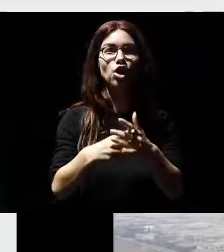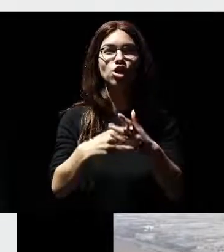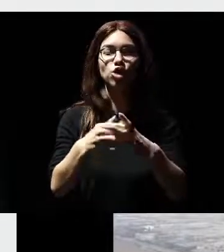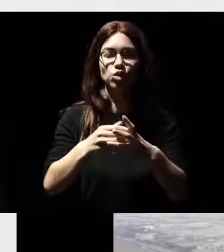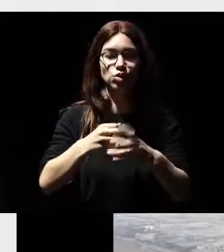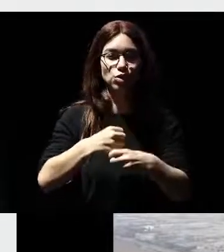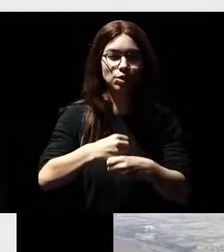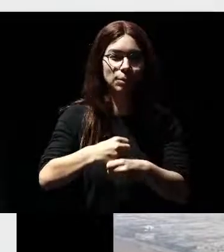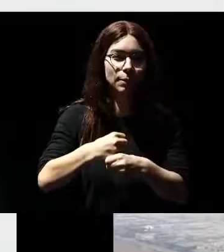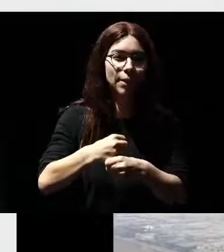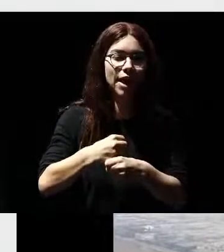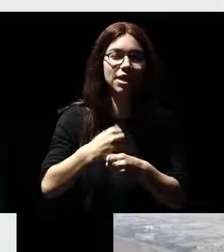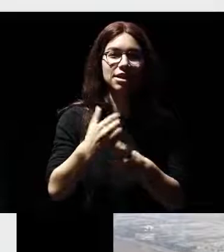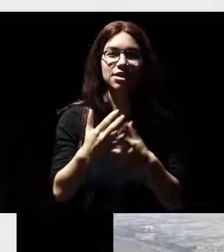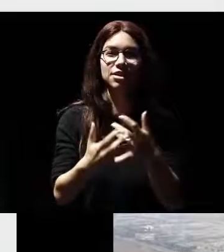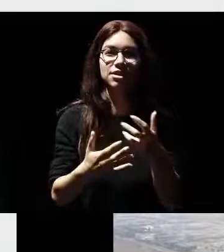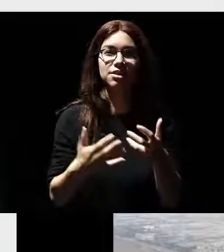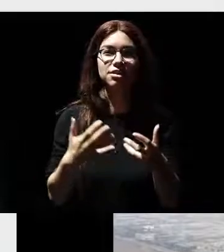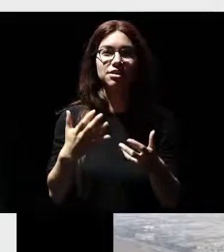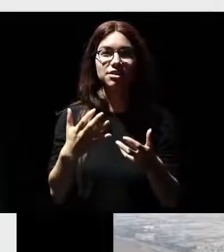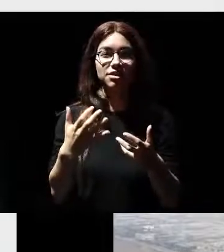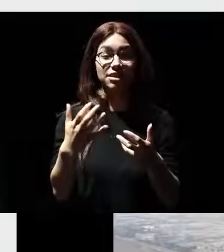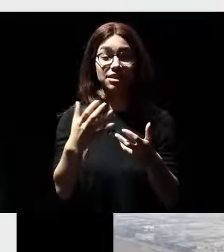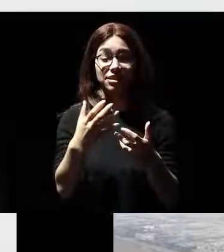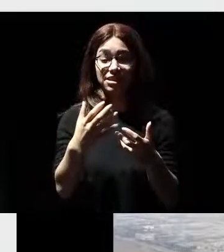create and